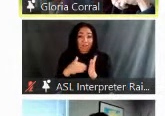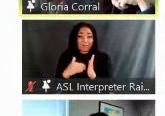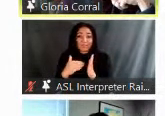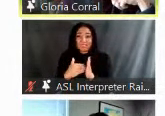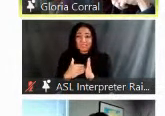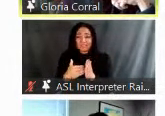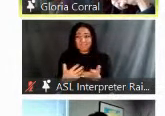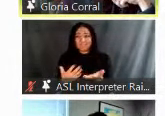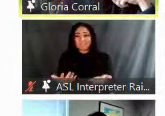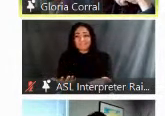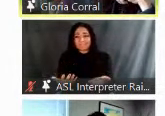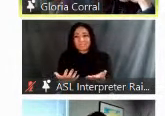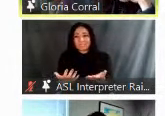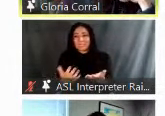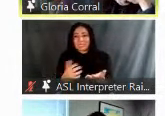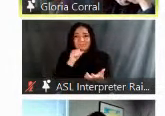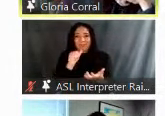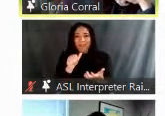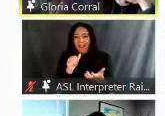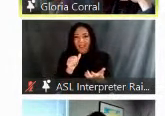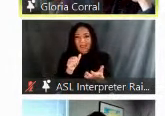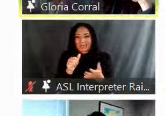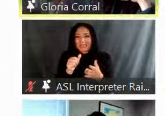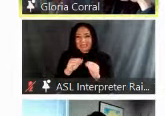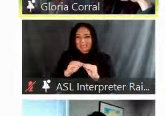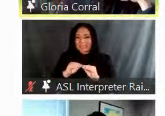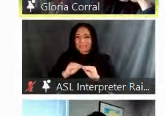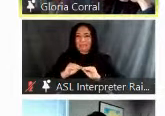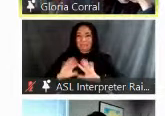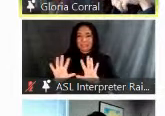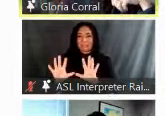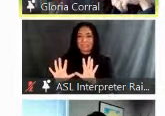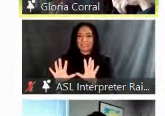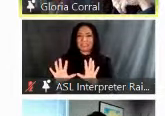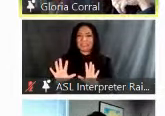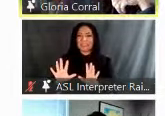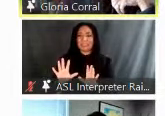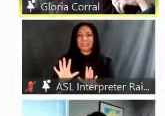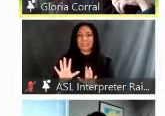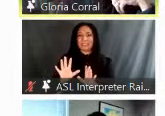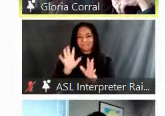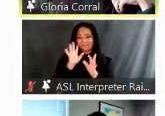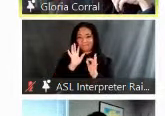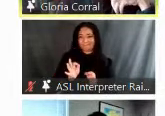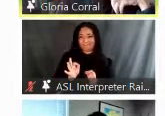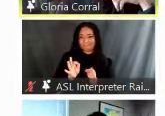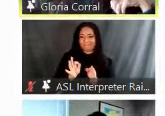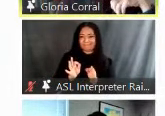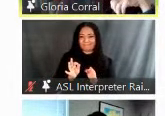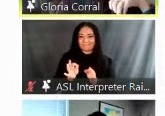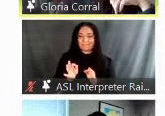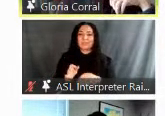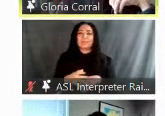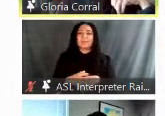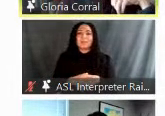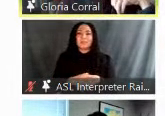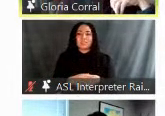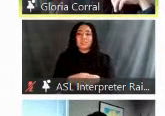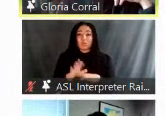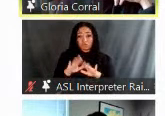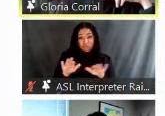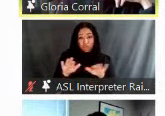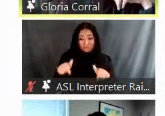often not as explicitly delineated. Children in